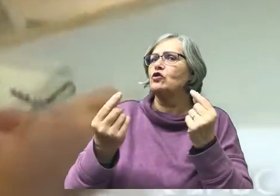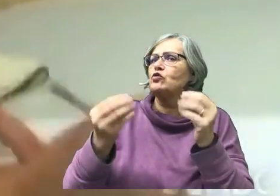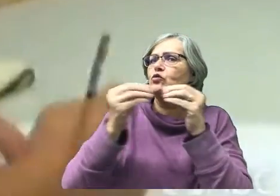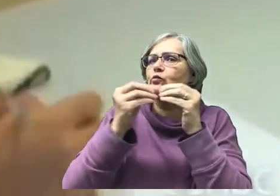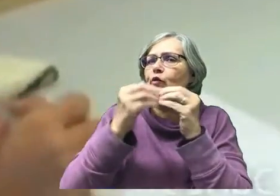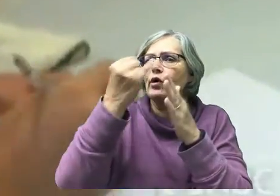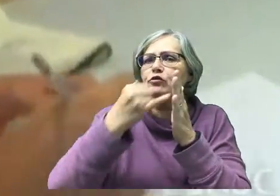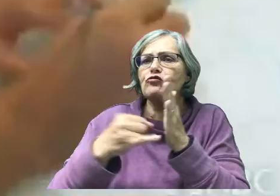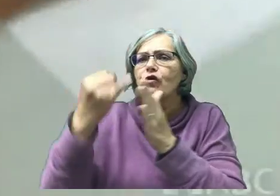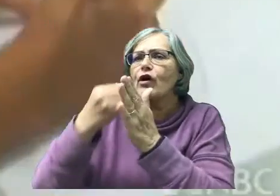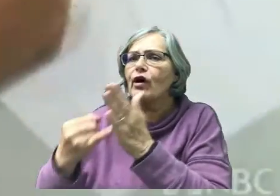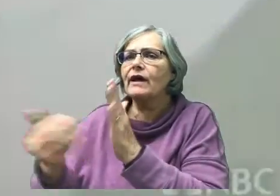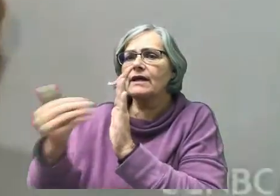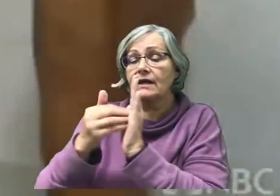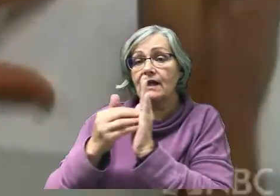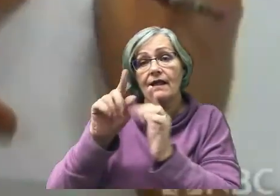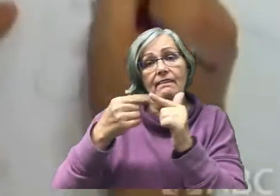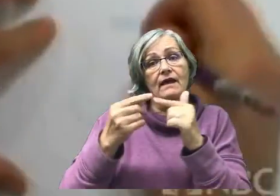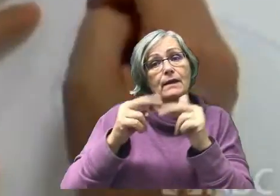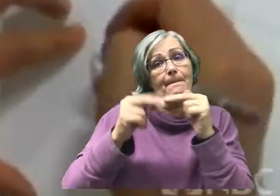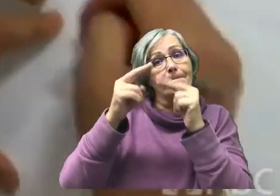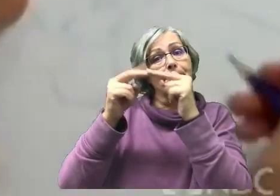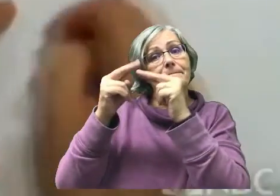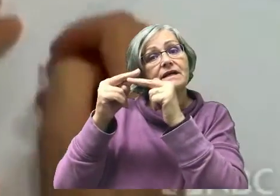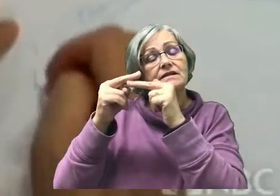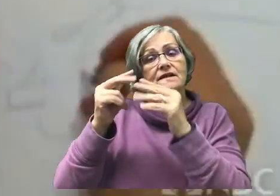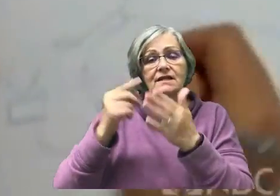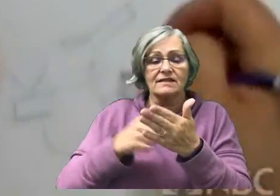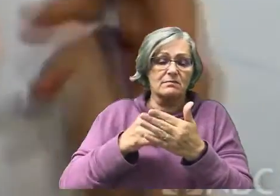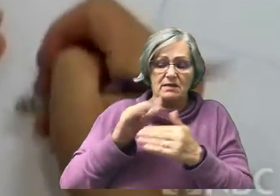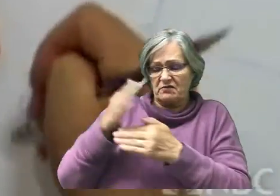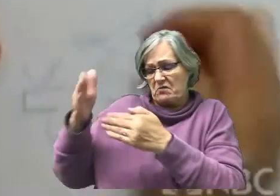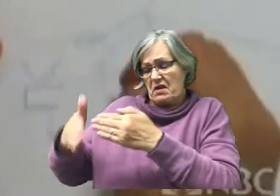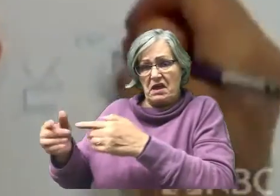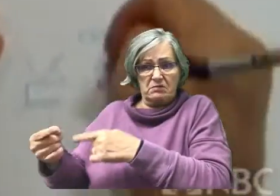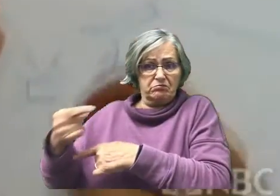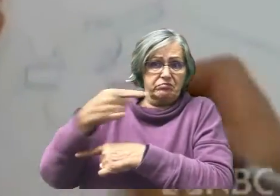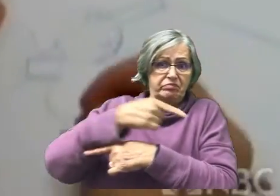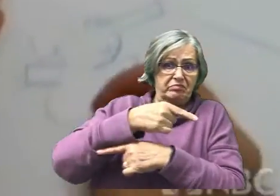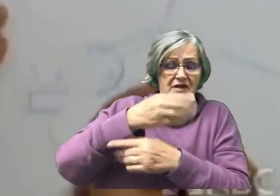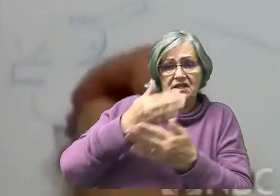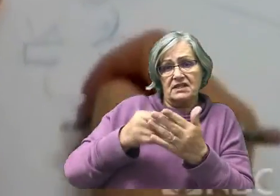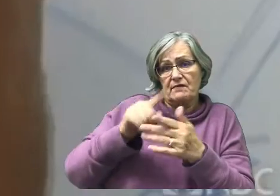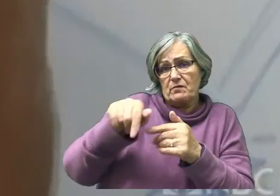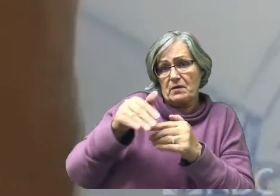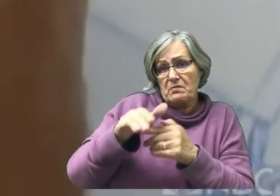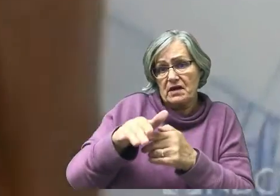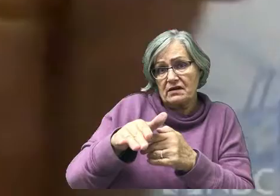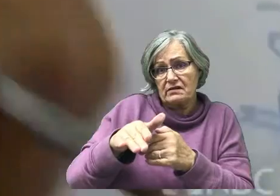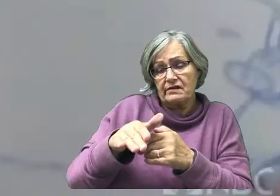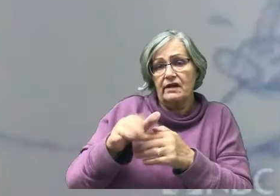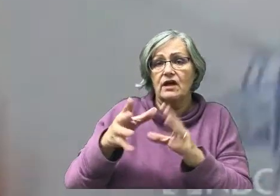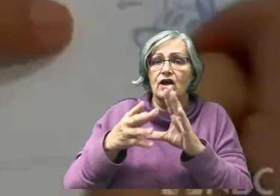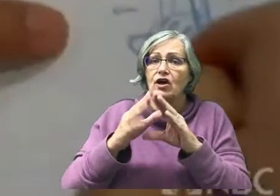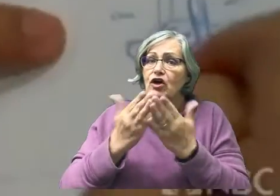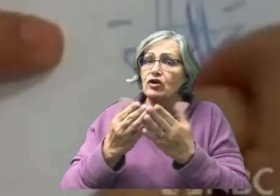and I sketch and I doodle again, and it sort of builds. Some stories build from the end, some from the middle, some from other places. If a story